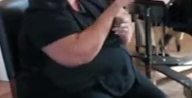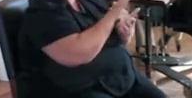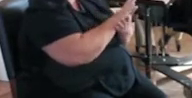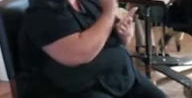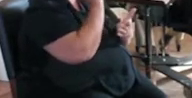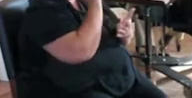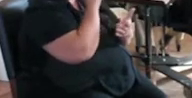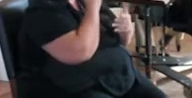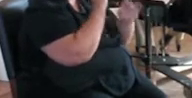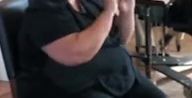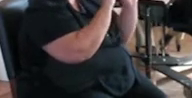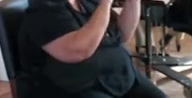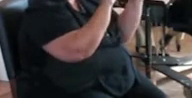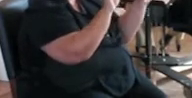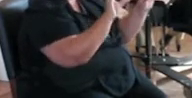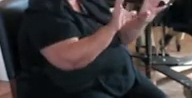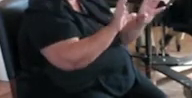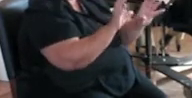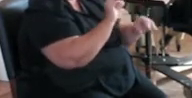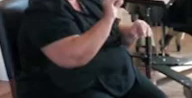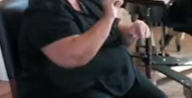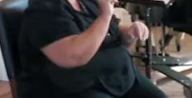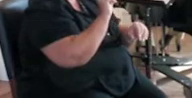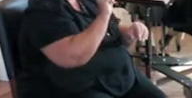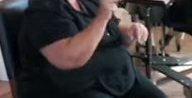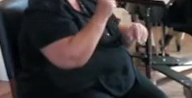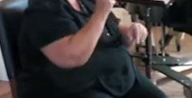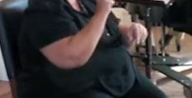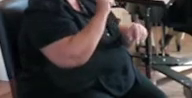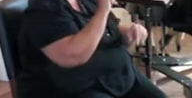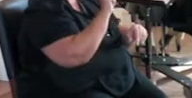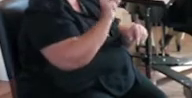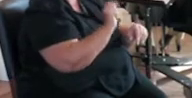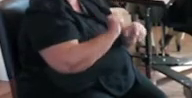decorate the ofrenda. Thank you.